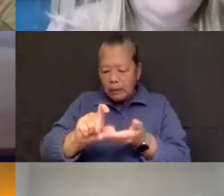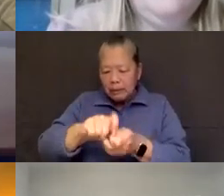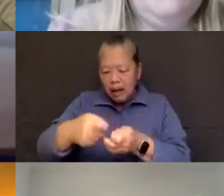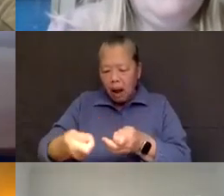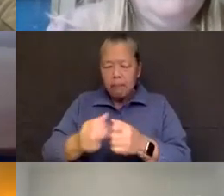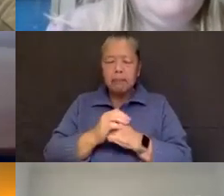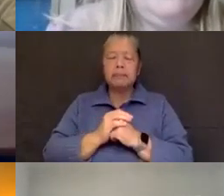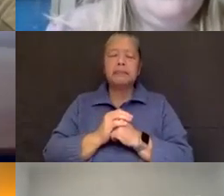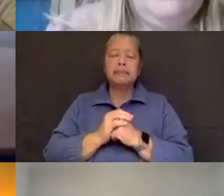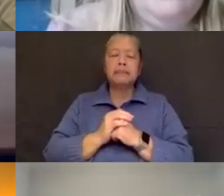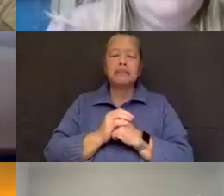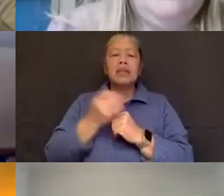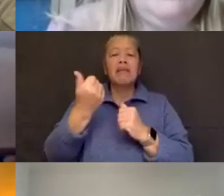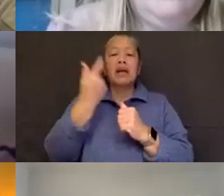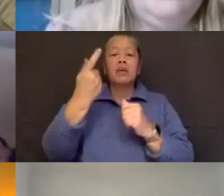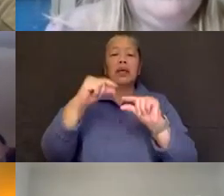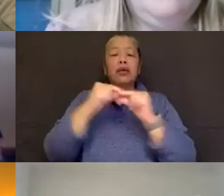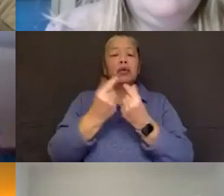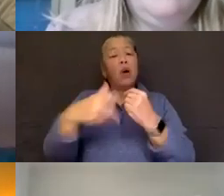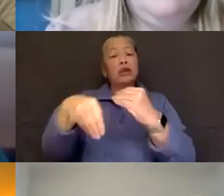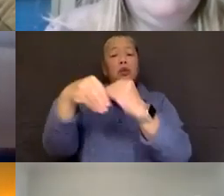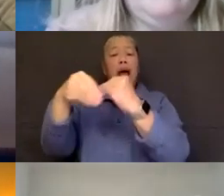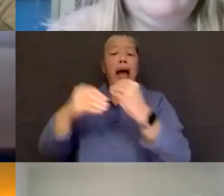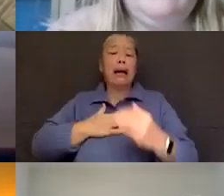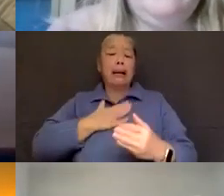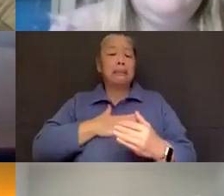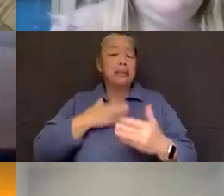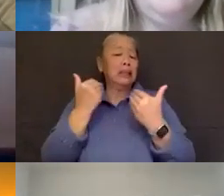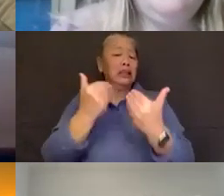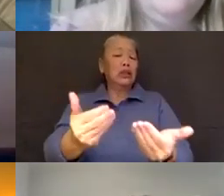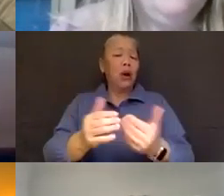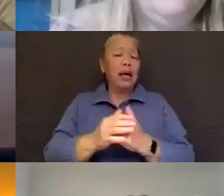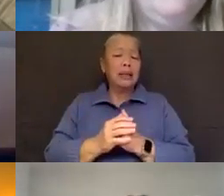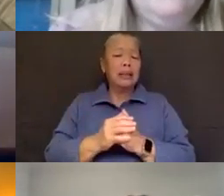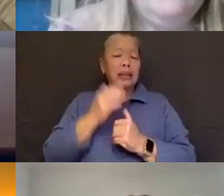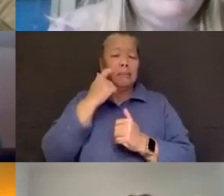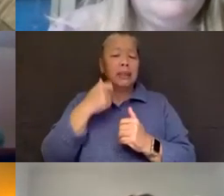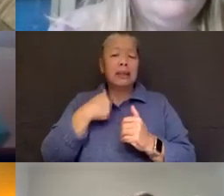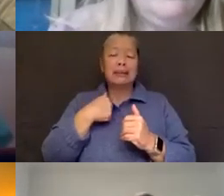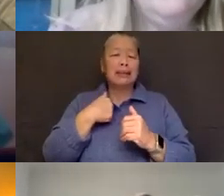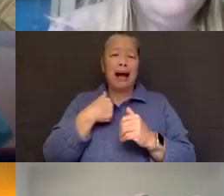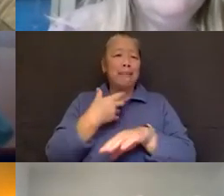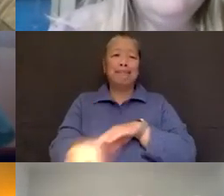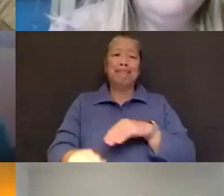if anybody else in the group wants to chime in, please do, because I'm out, I'm done.